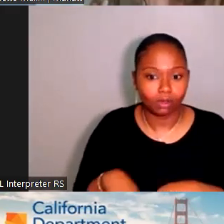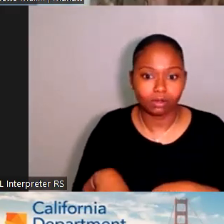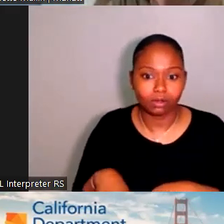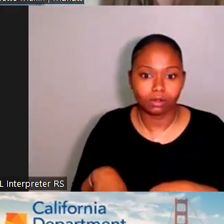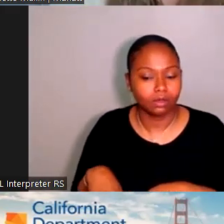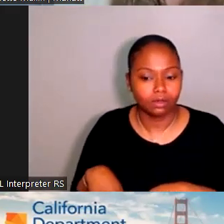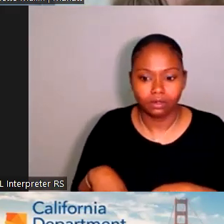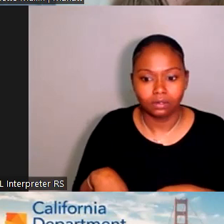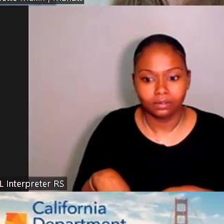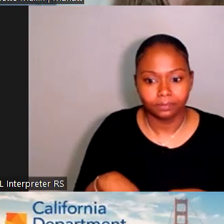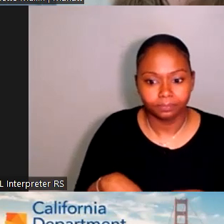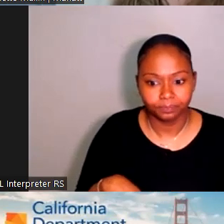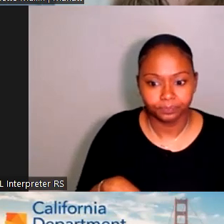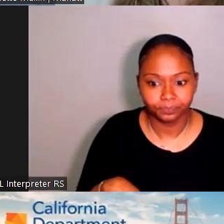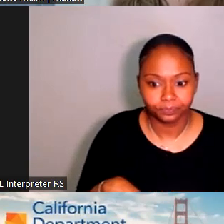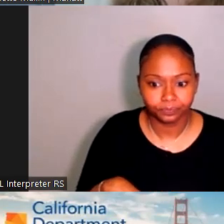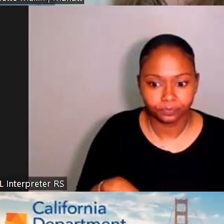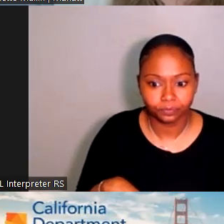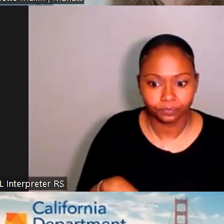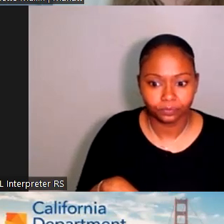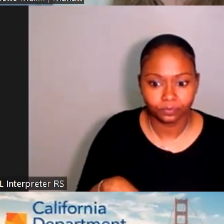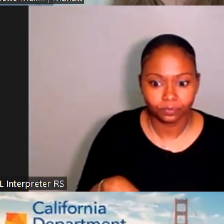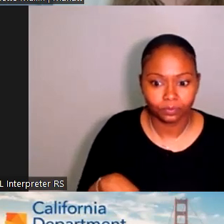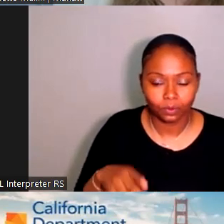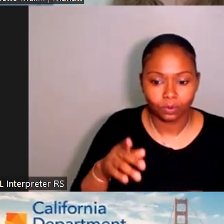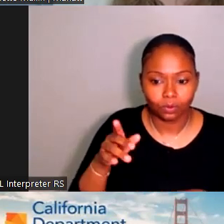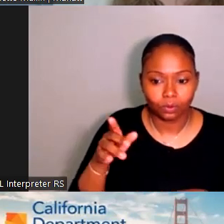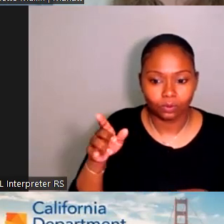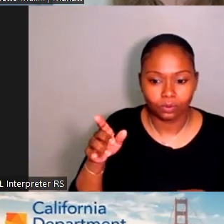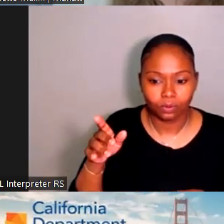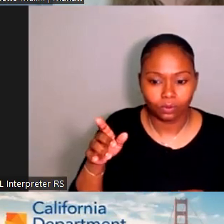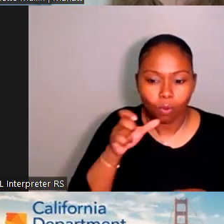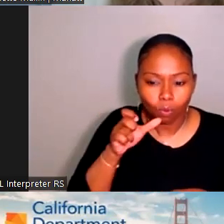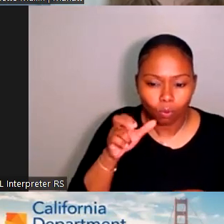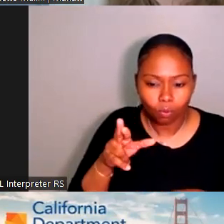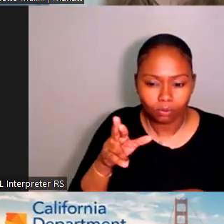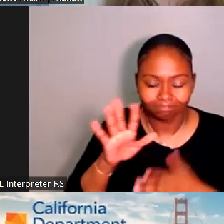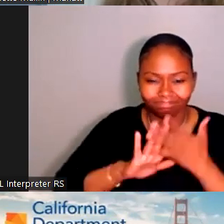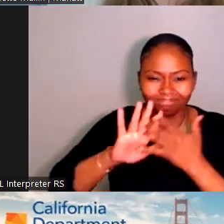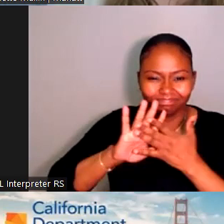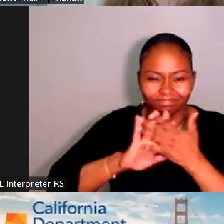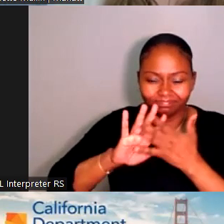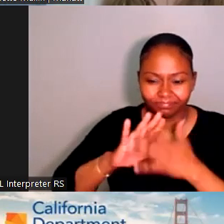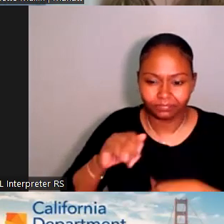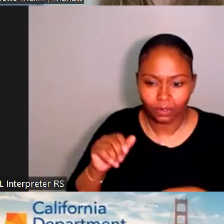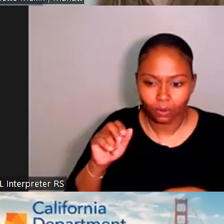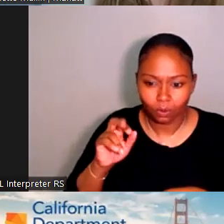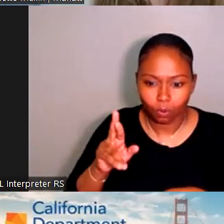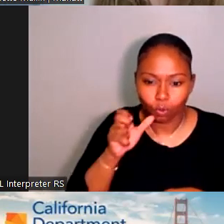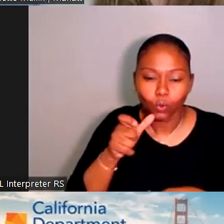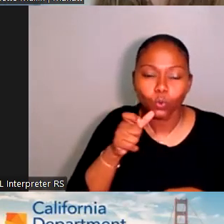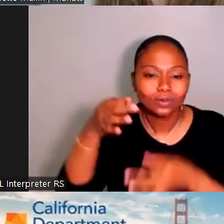prioritizing which populations are in priority order to receive things like PPE and vaccines.